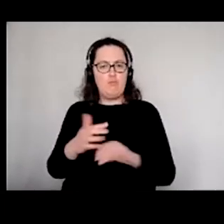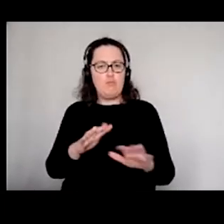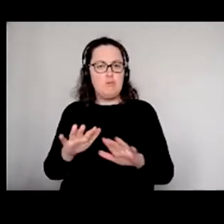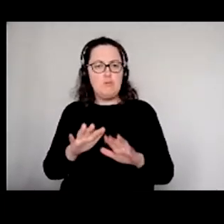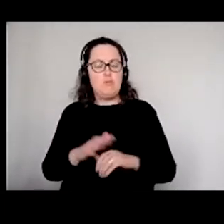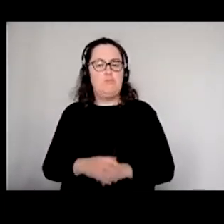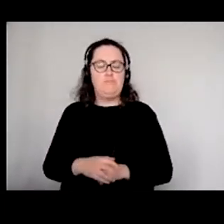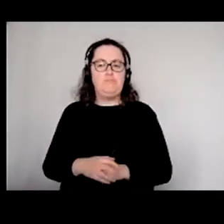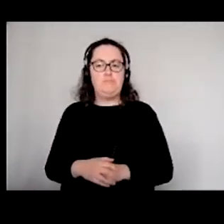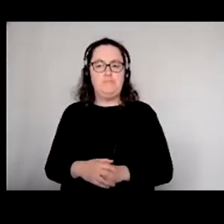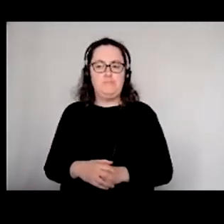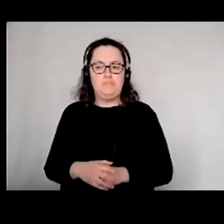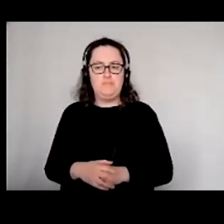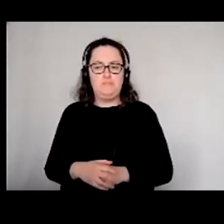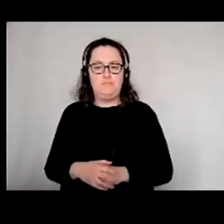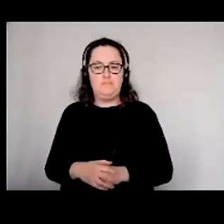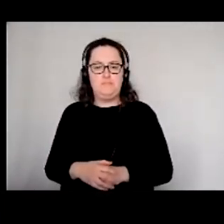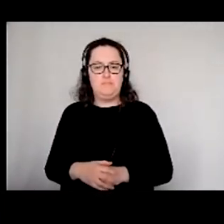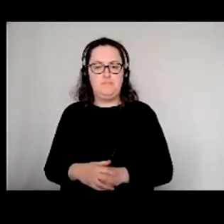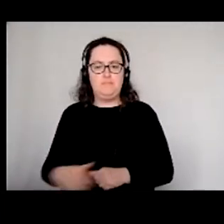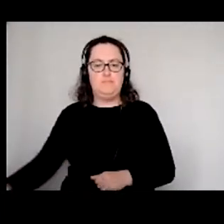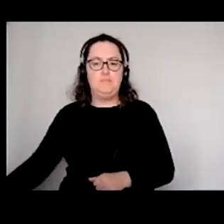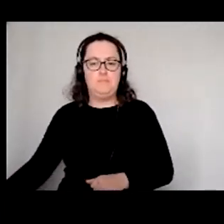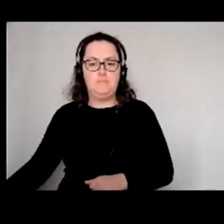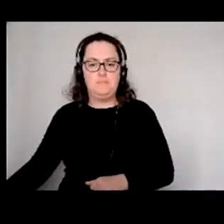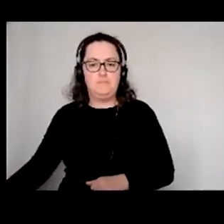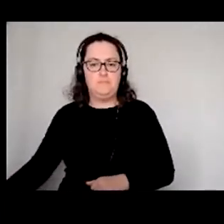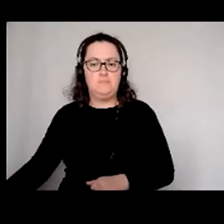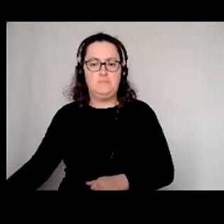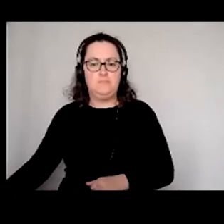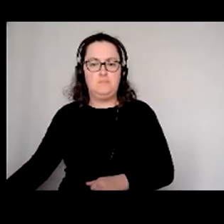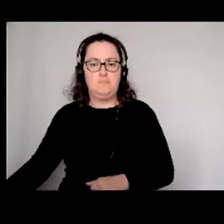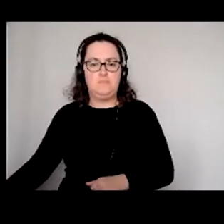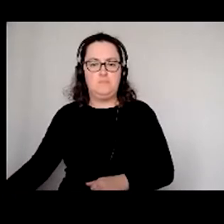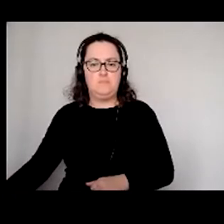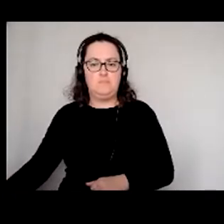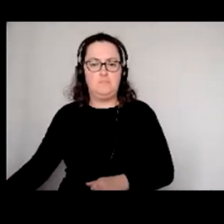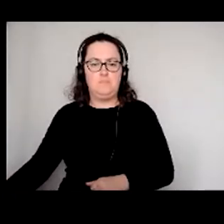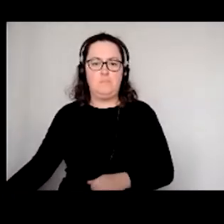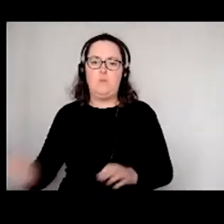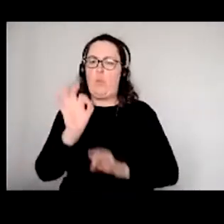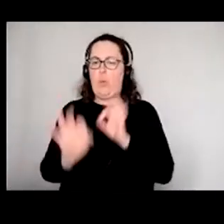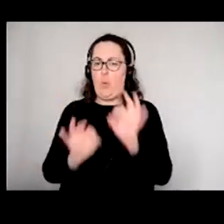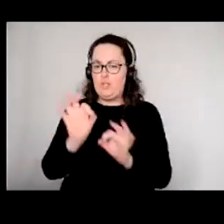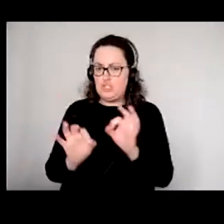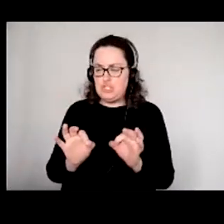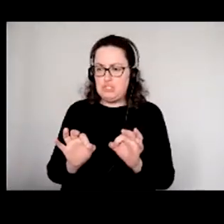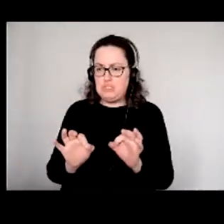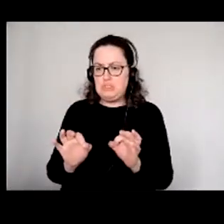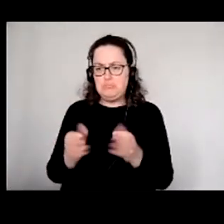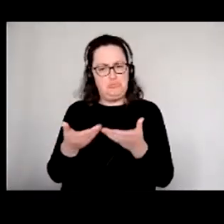think the question that I thought I want to throw out, because it's a generalist question in some ways,